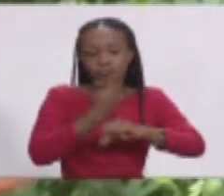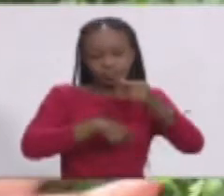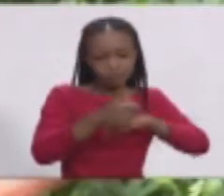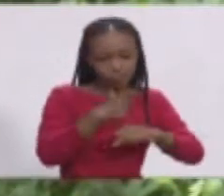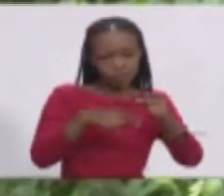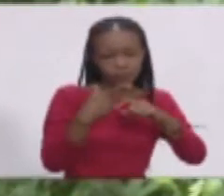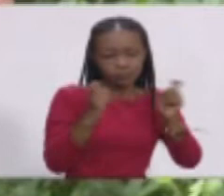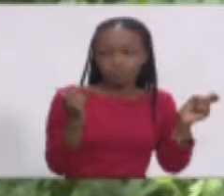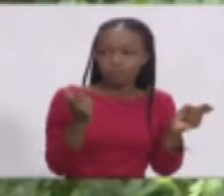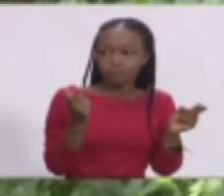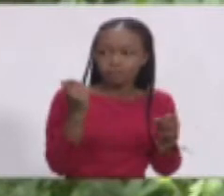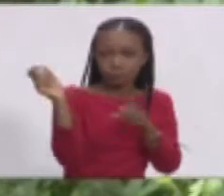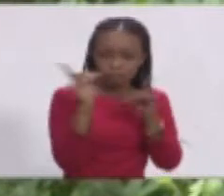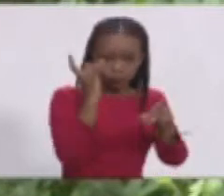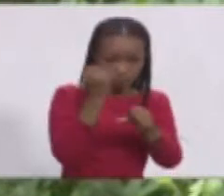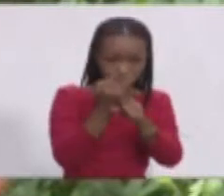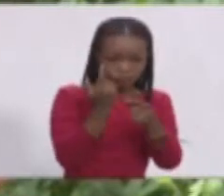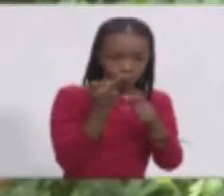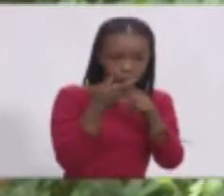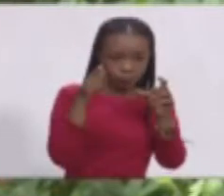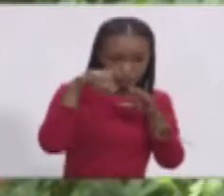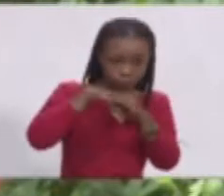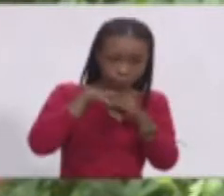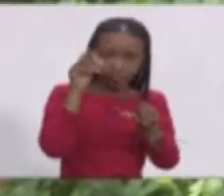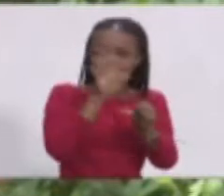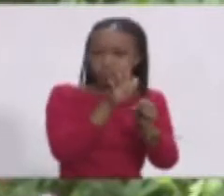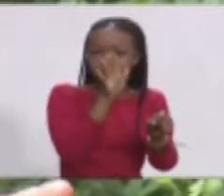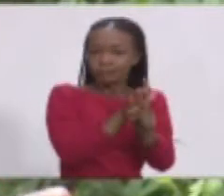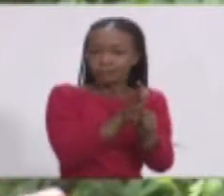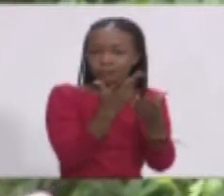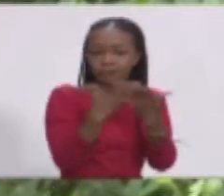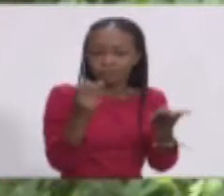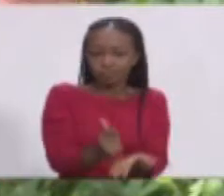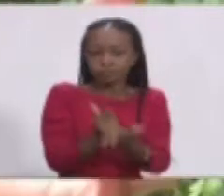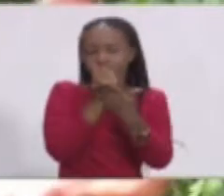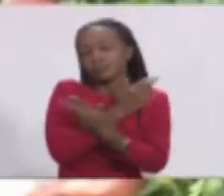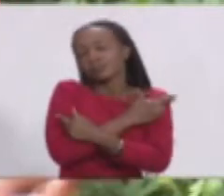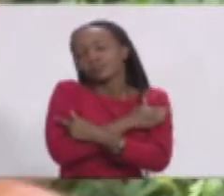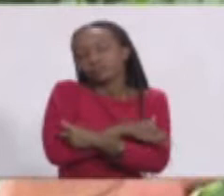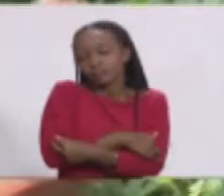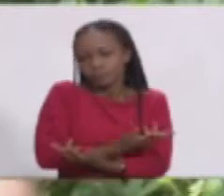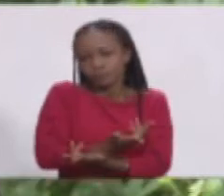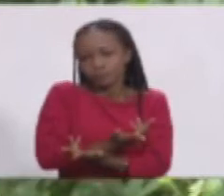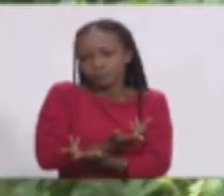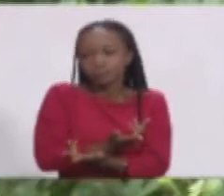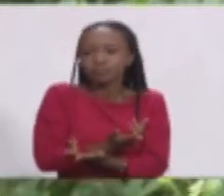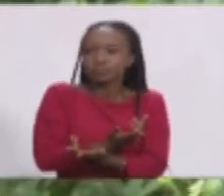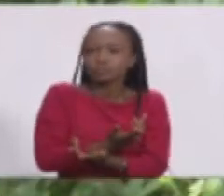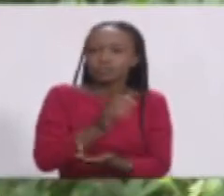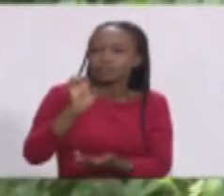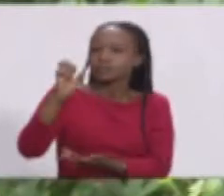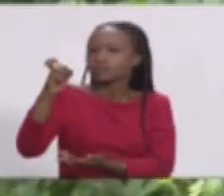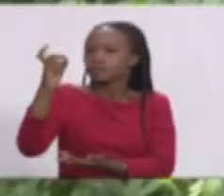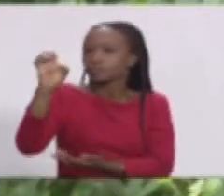doing when people are indoors, I think there are many. Yeah. You could have things that help you relax, exercise indoors or even outside your